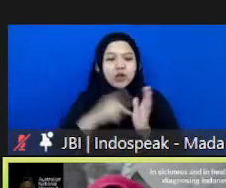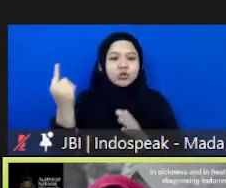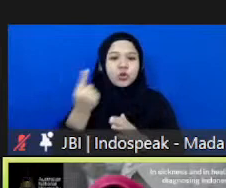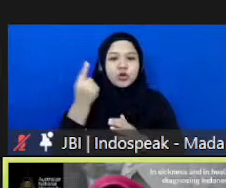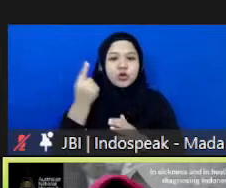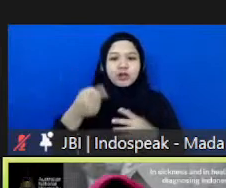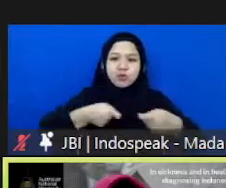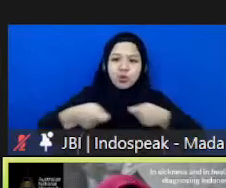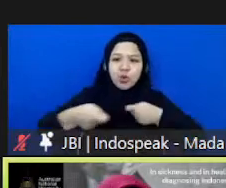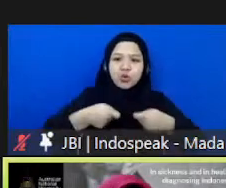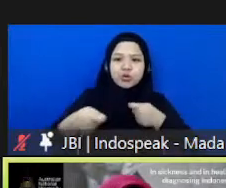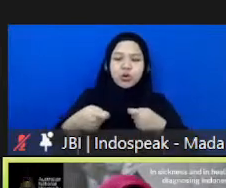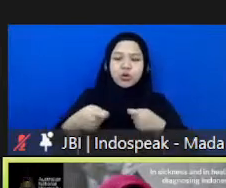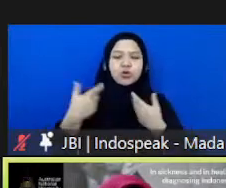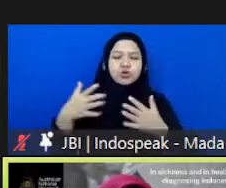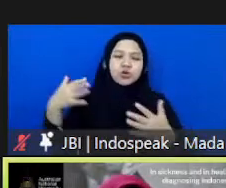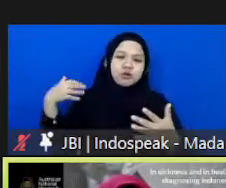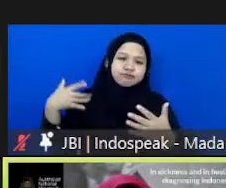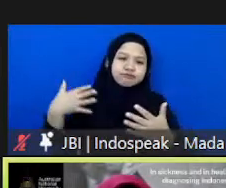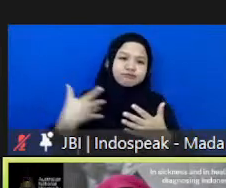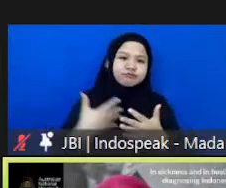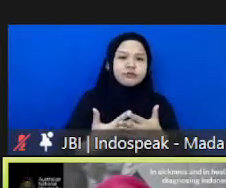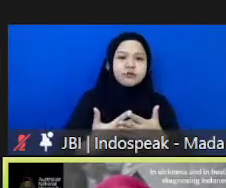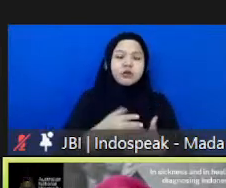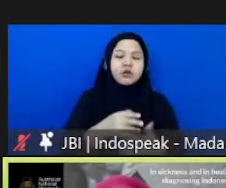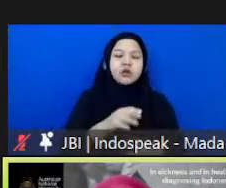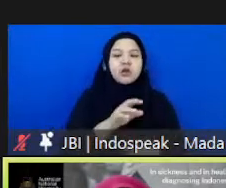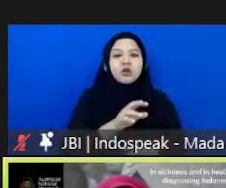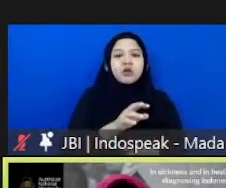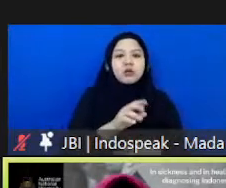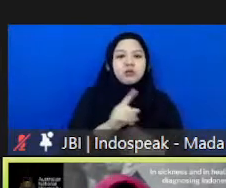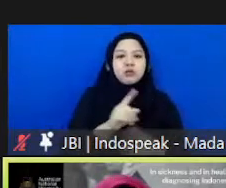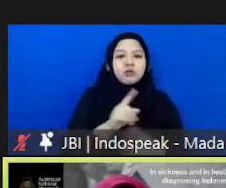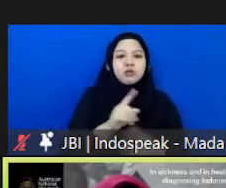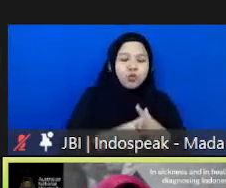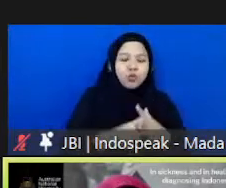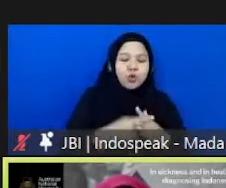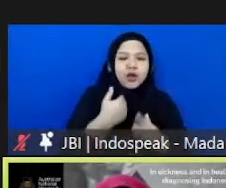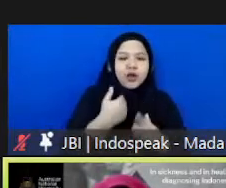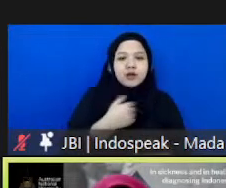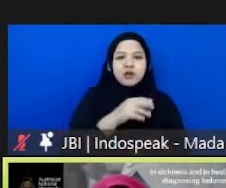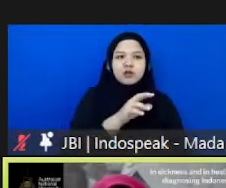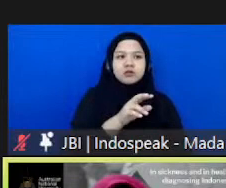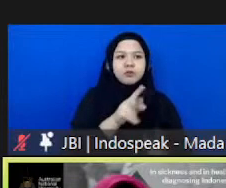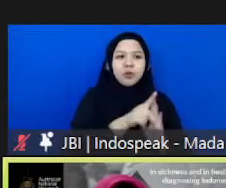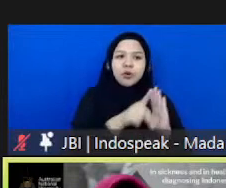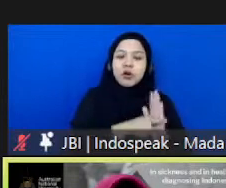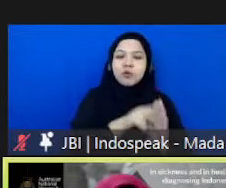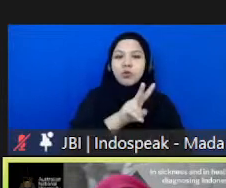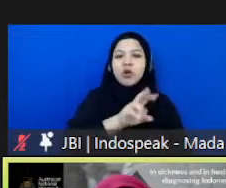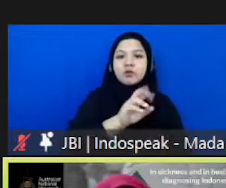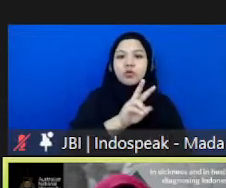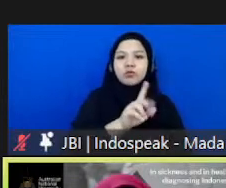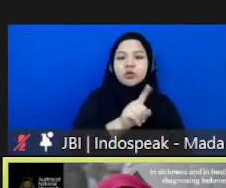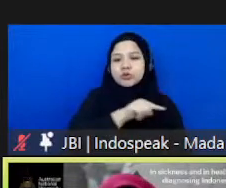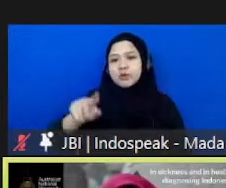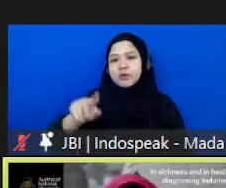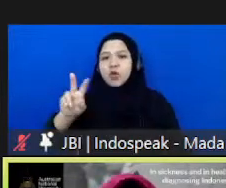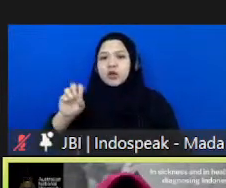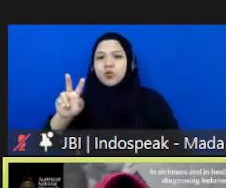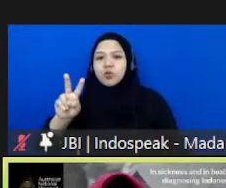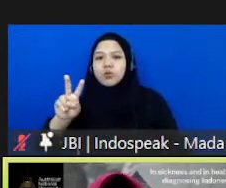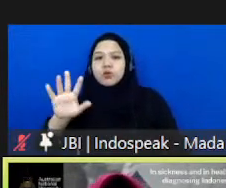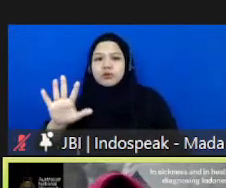will be a comprehensive strategy once implemented to fight Aedes aegypti, a stubborn